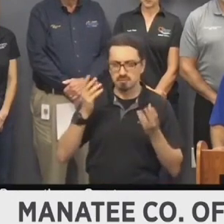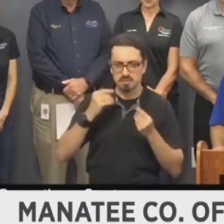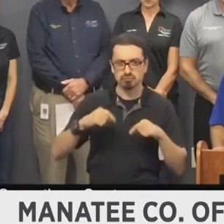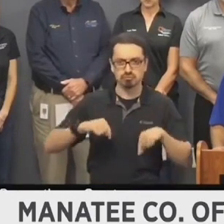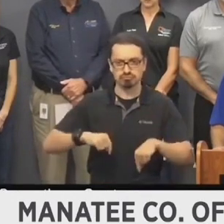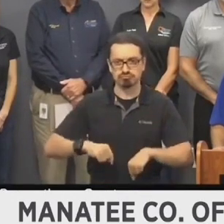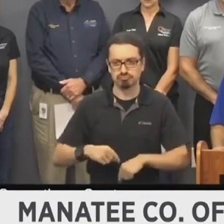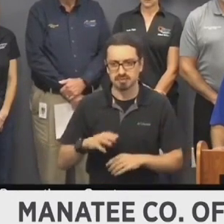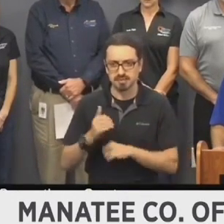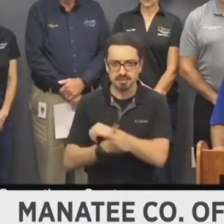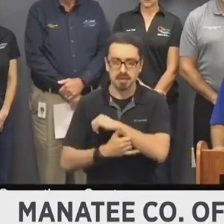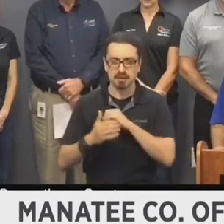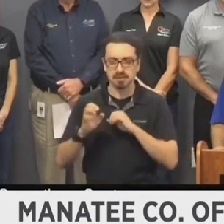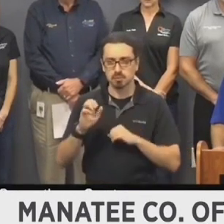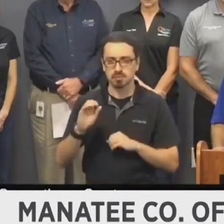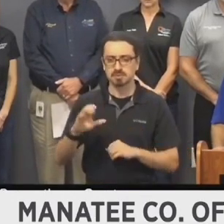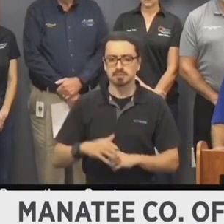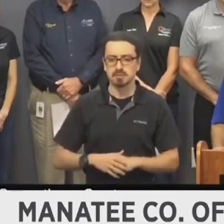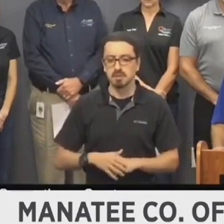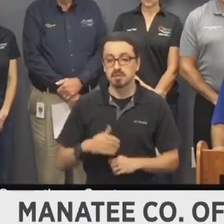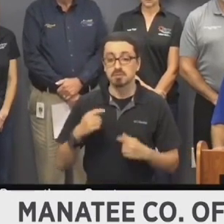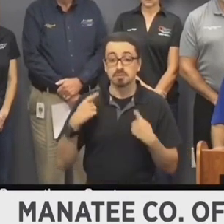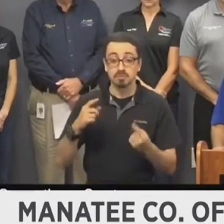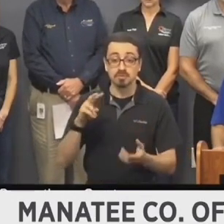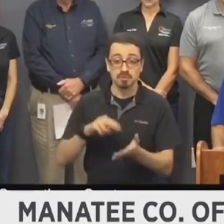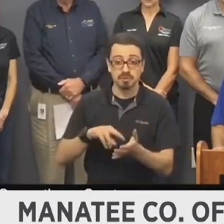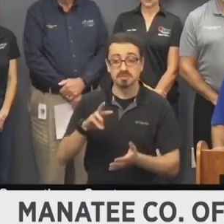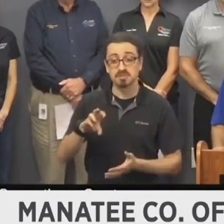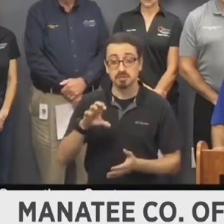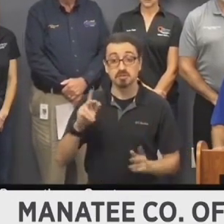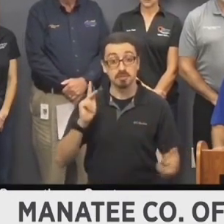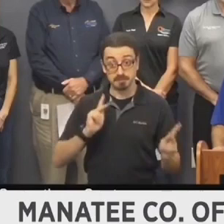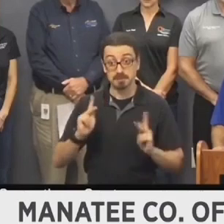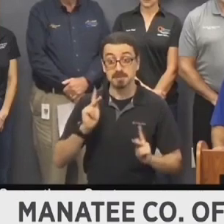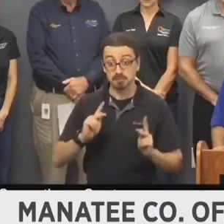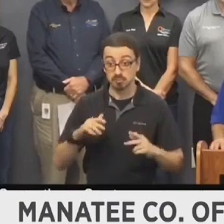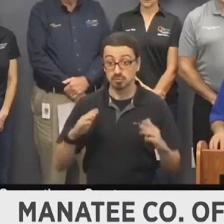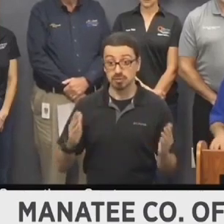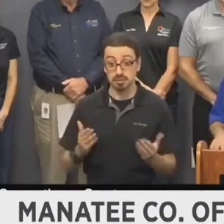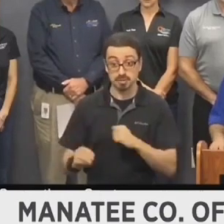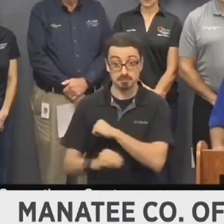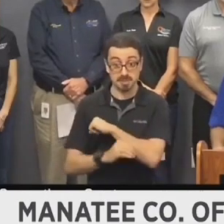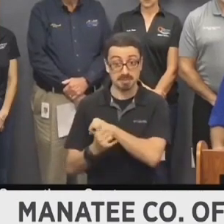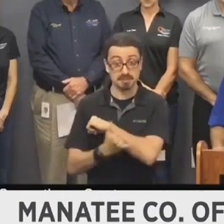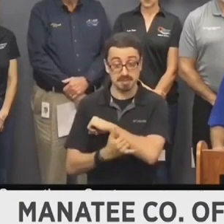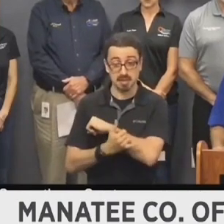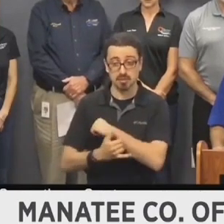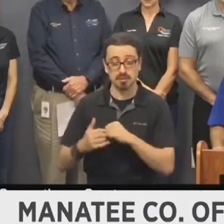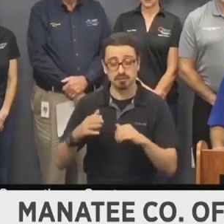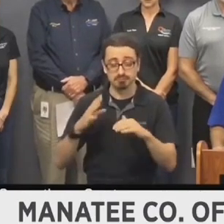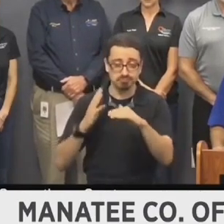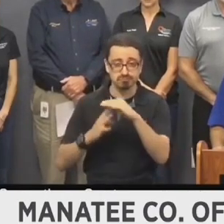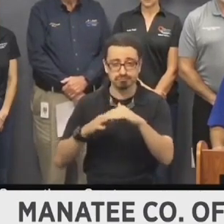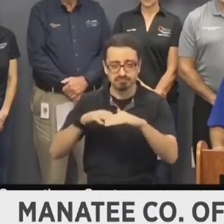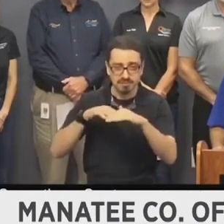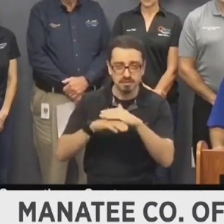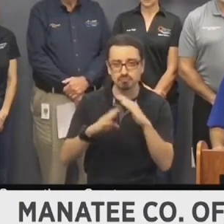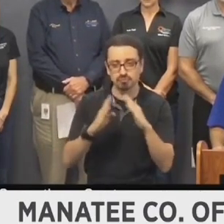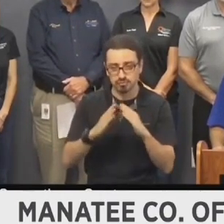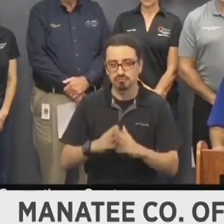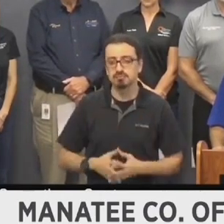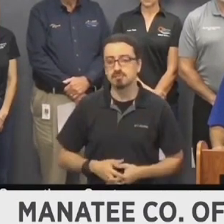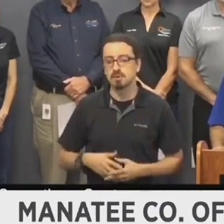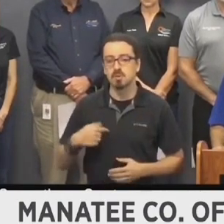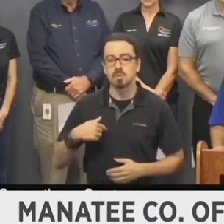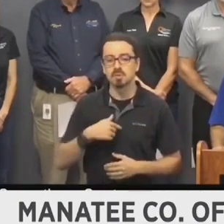2,600 visitors and residents from Manatee County. Here at the EOC, our Emergency Operations Center is